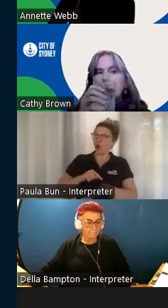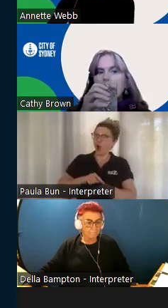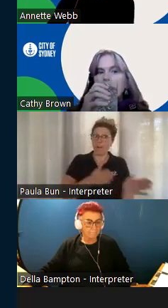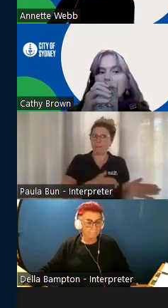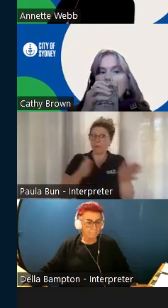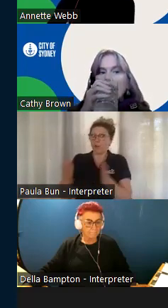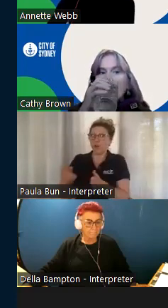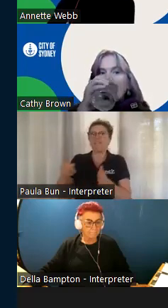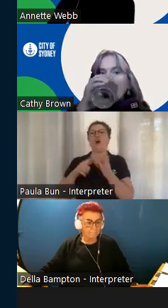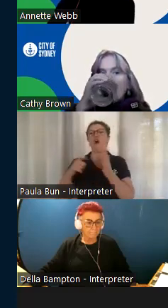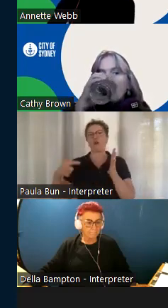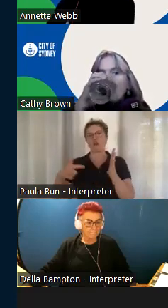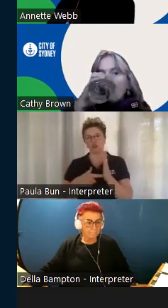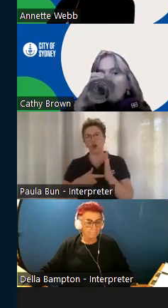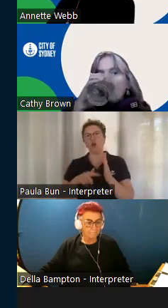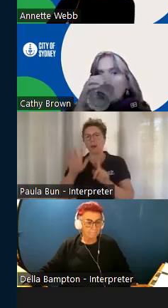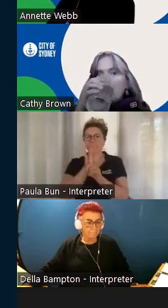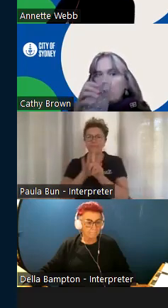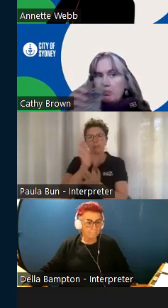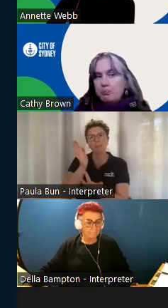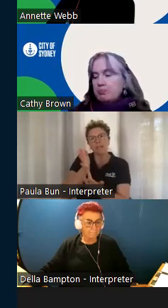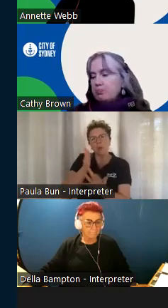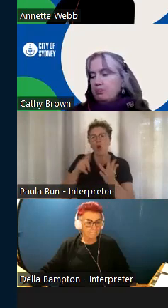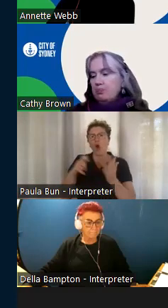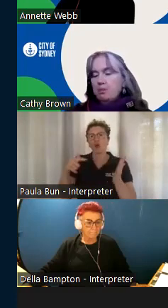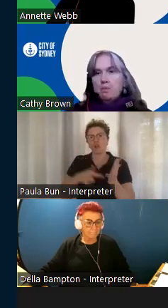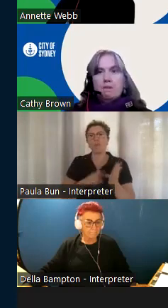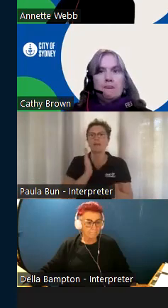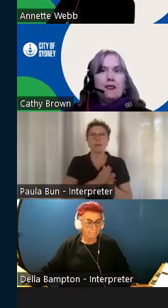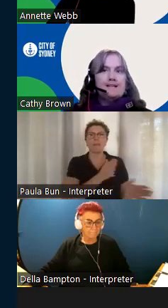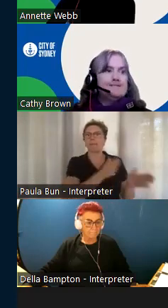current projected timeline.